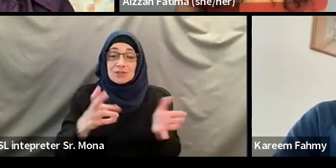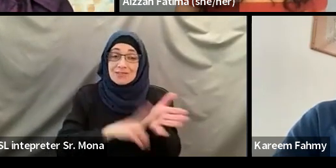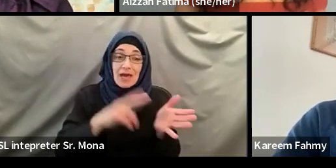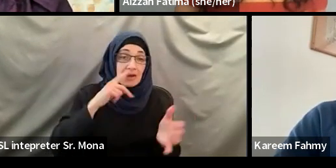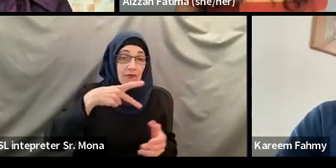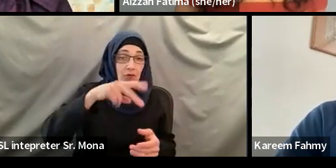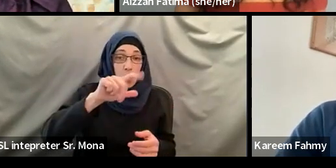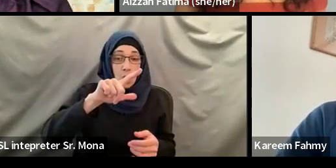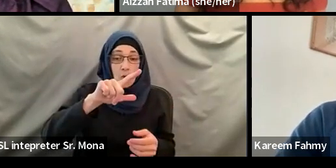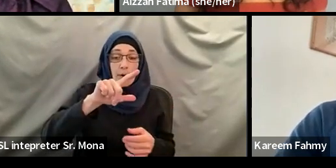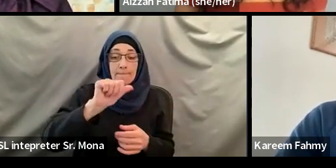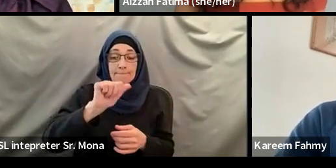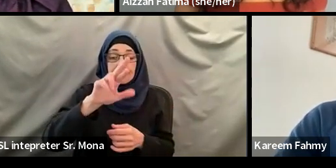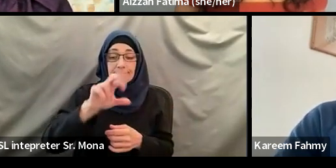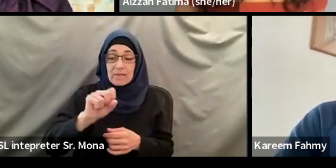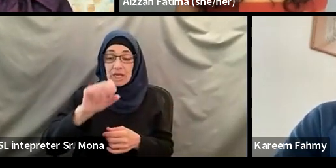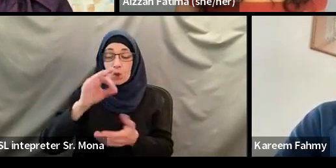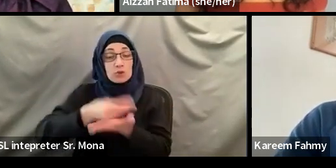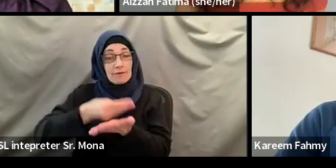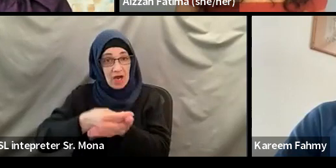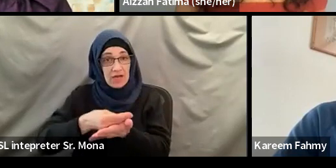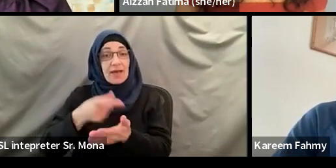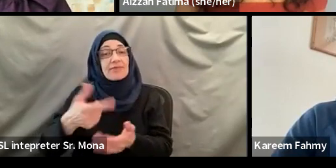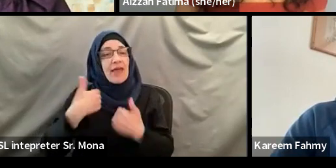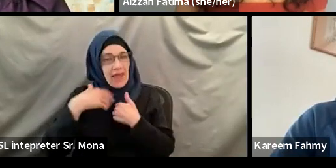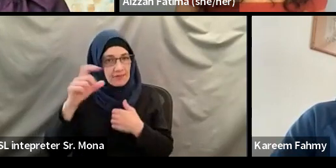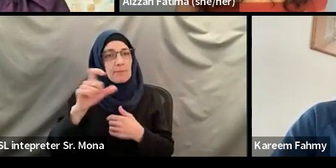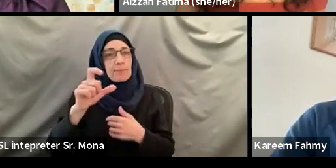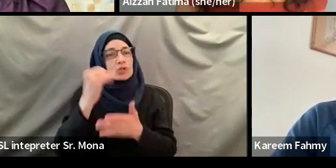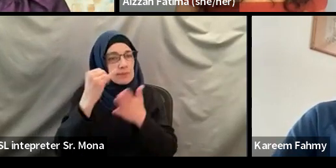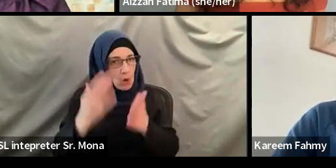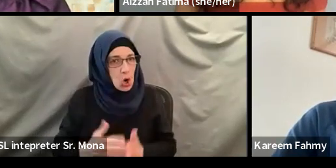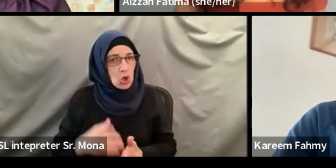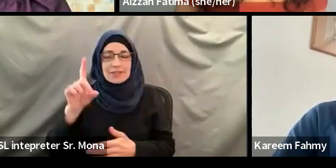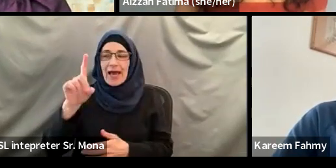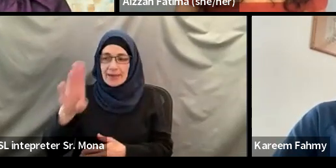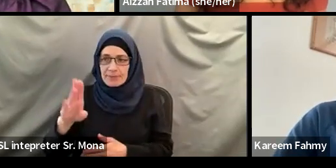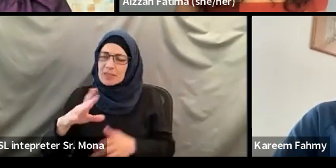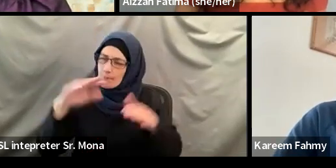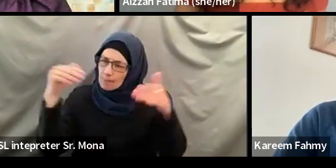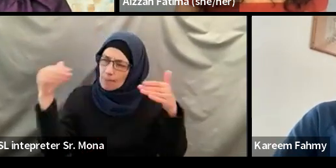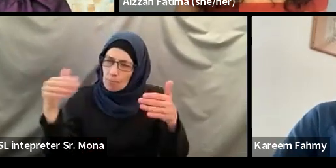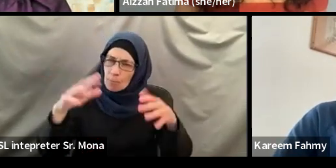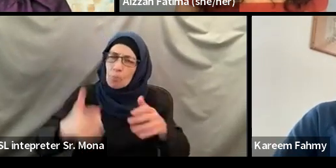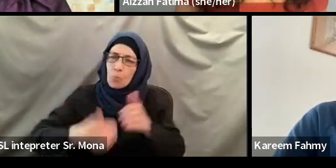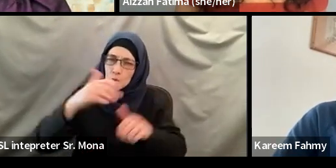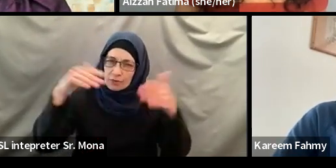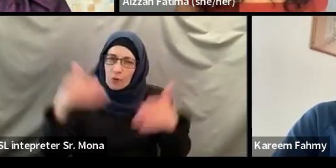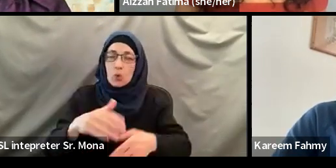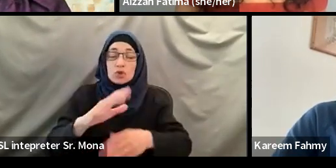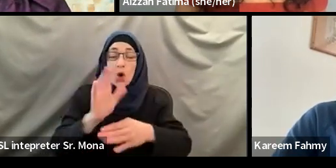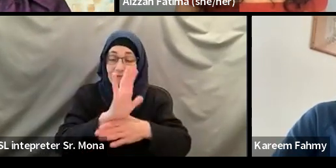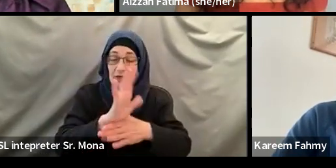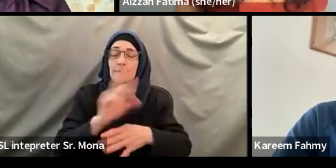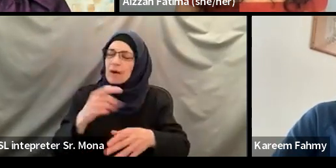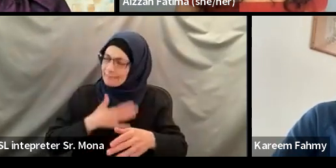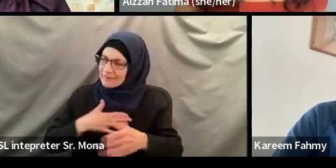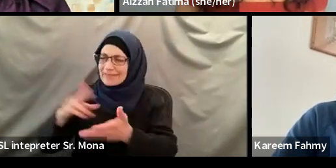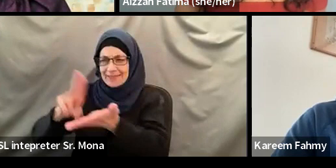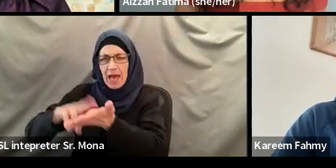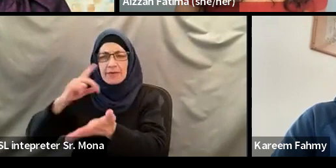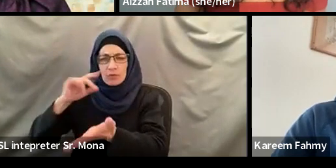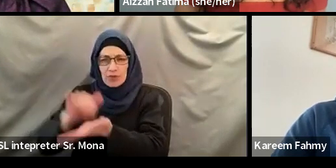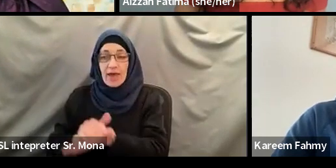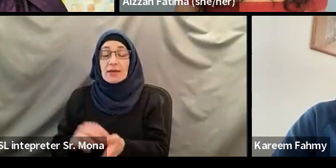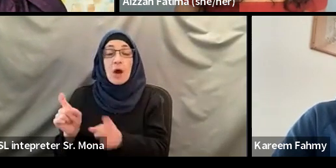do have a Muslim artist database, mostly focused for film, but please do sign up for that. And then as well, I wanted to